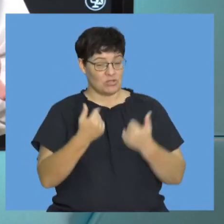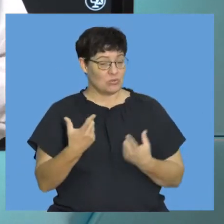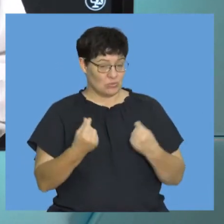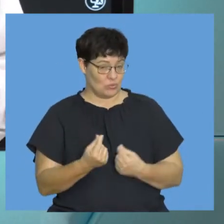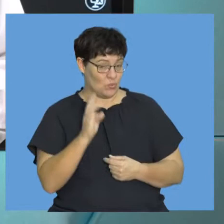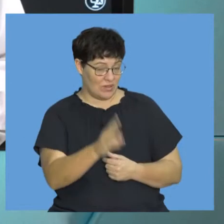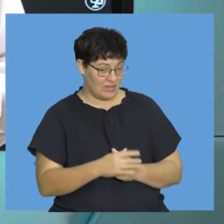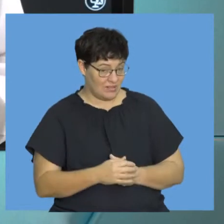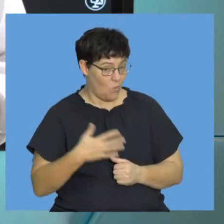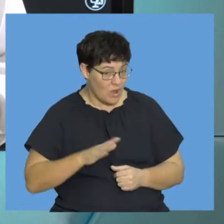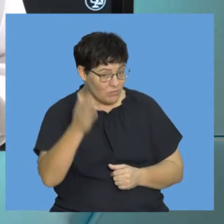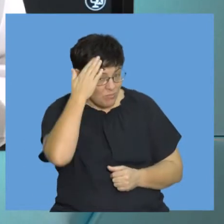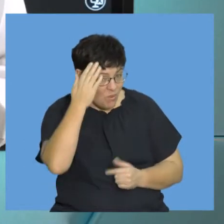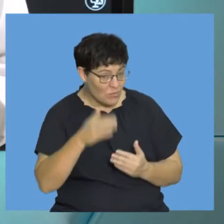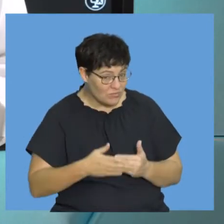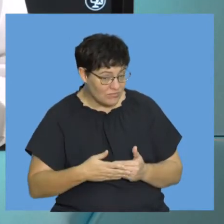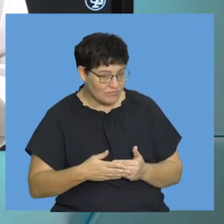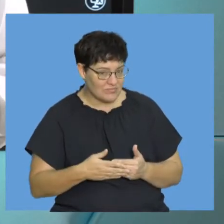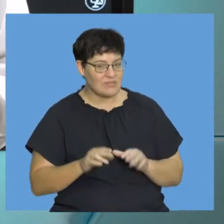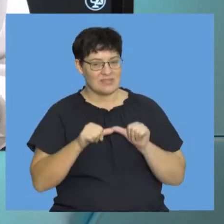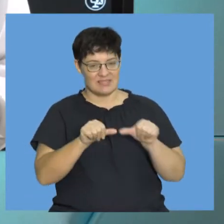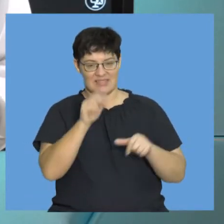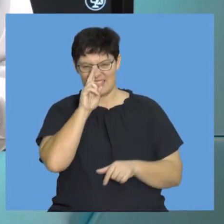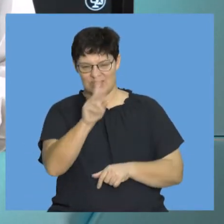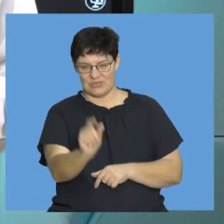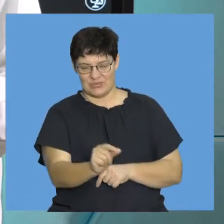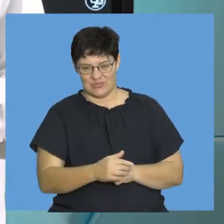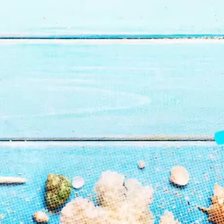know more? Stay with us. See you in a jiffy.